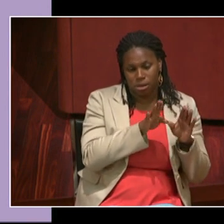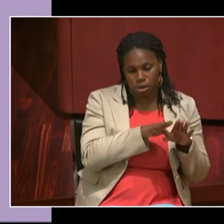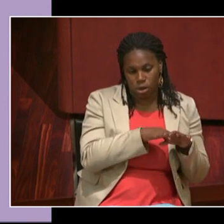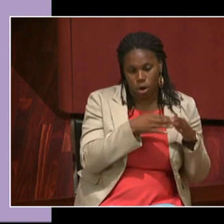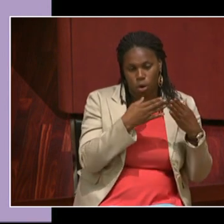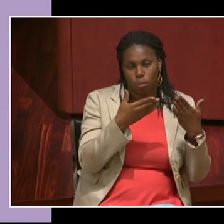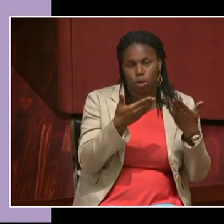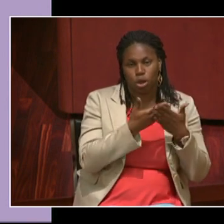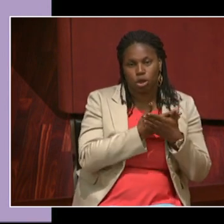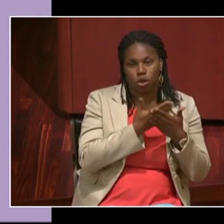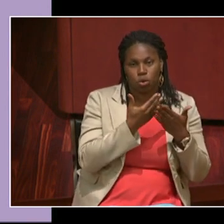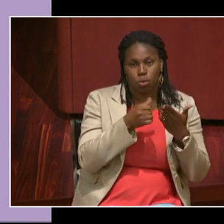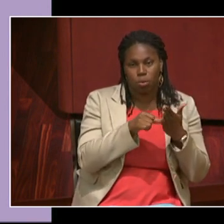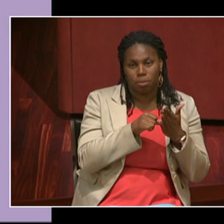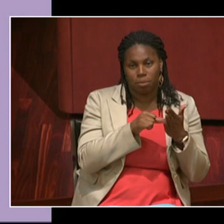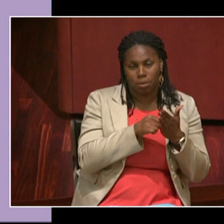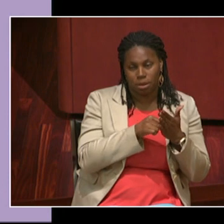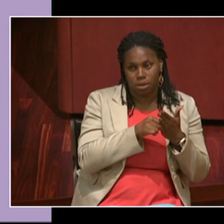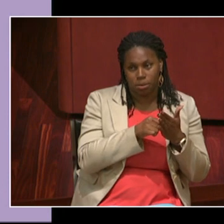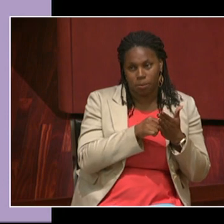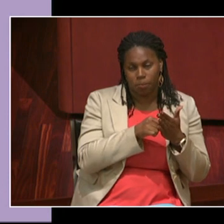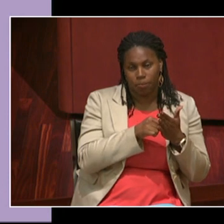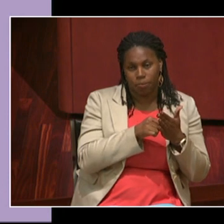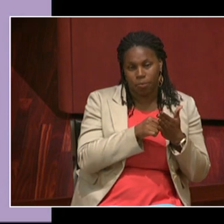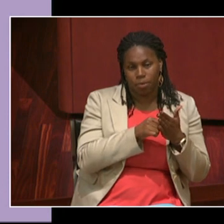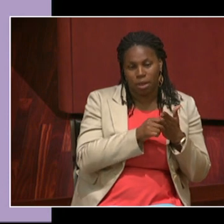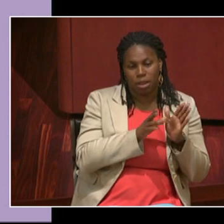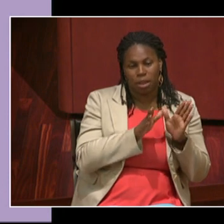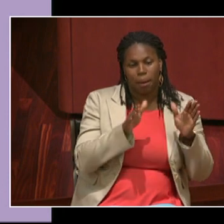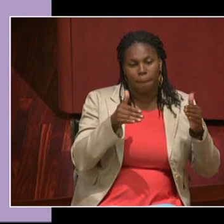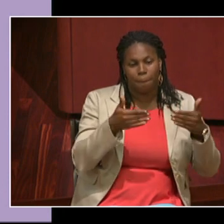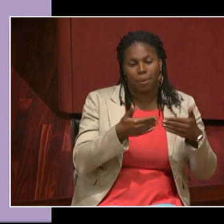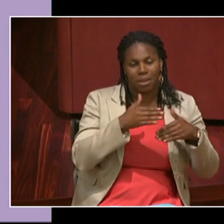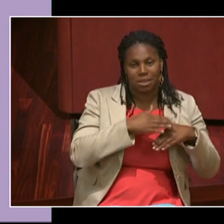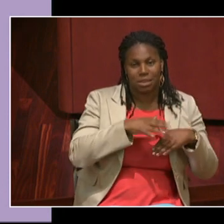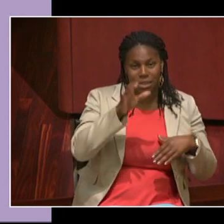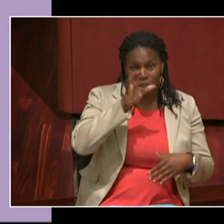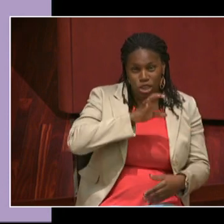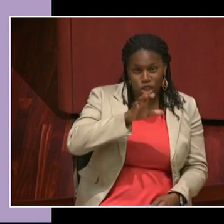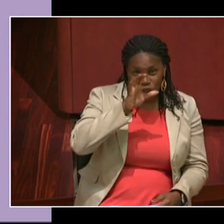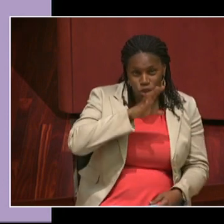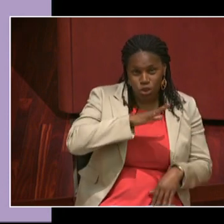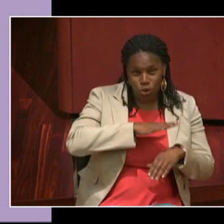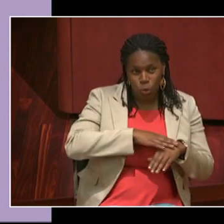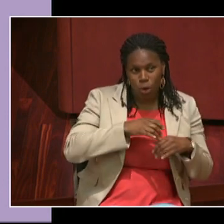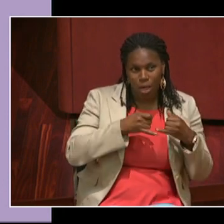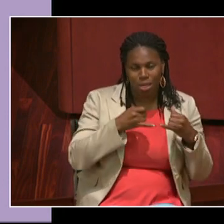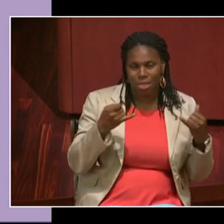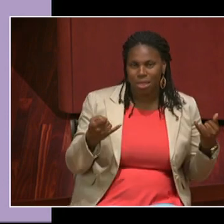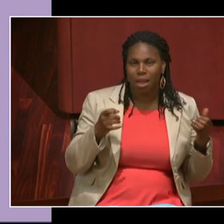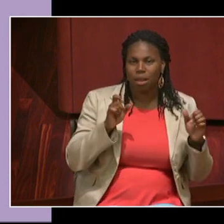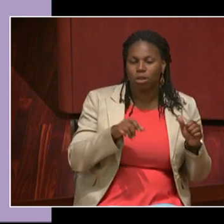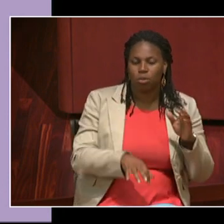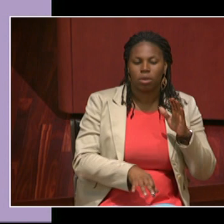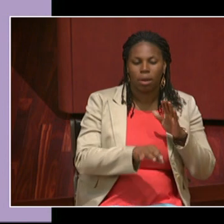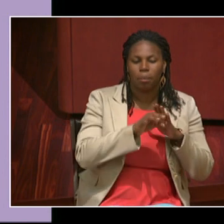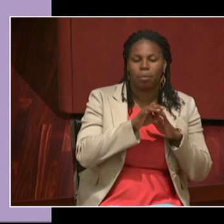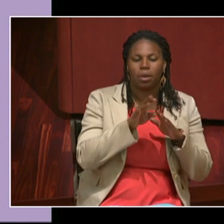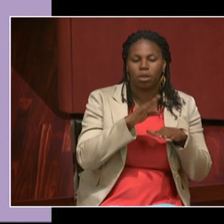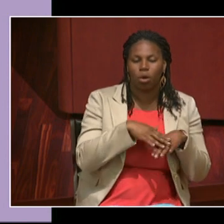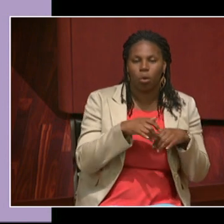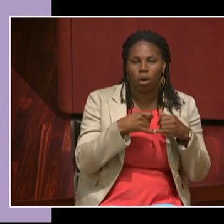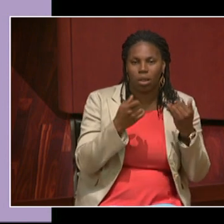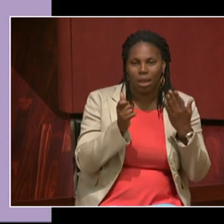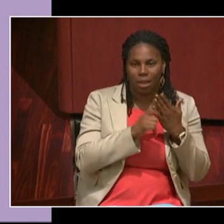new page, and you'll see a box that says Search Online, and within that, you'll be able to select the online